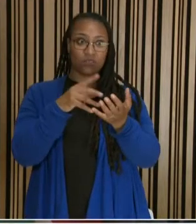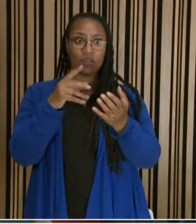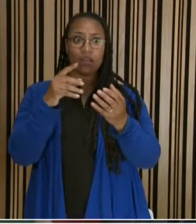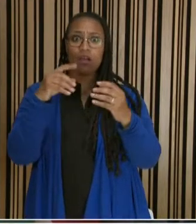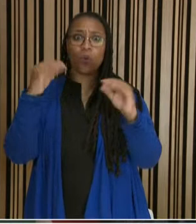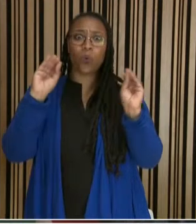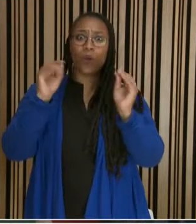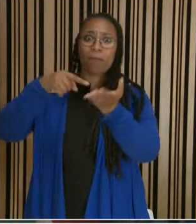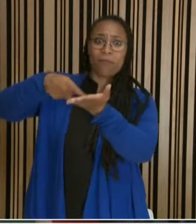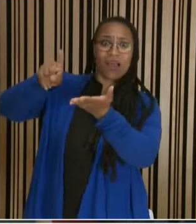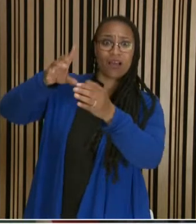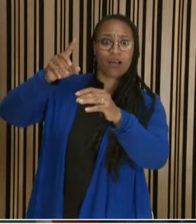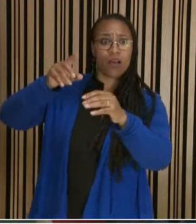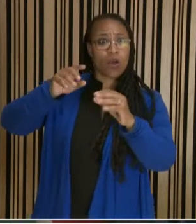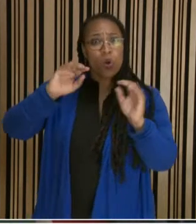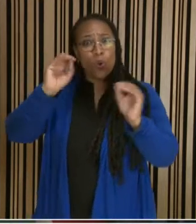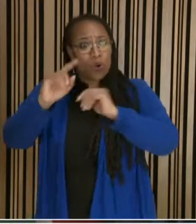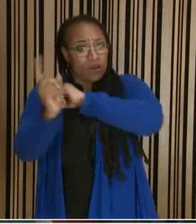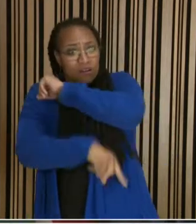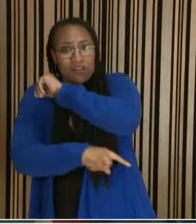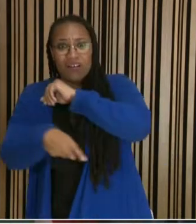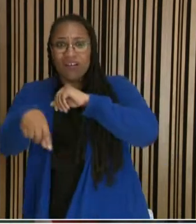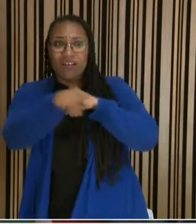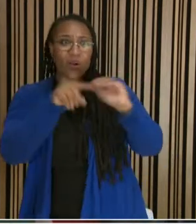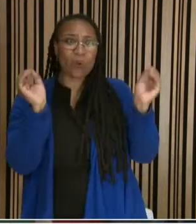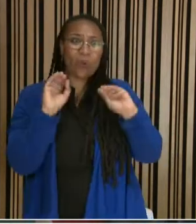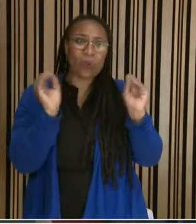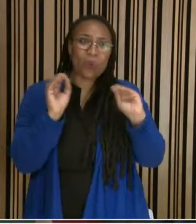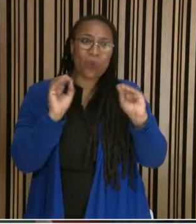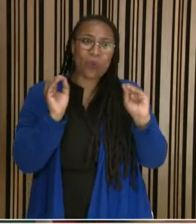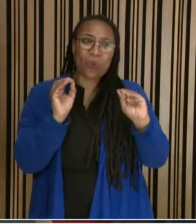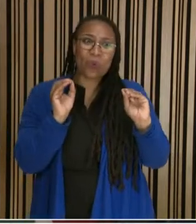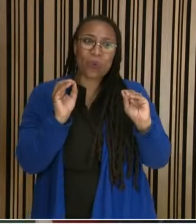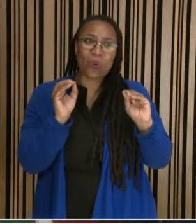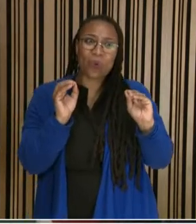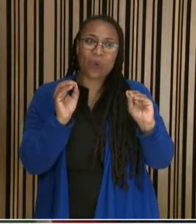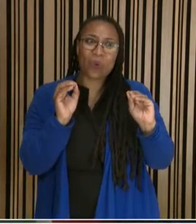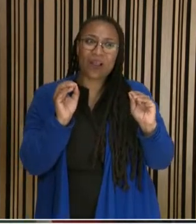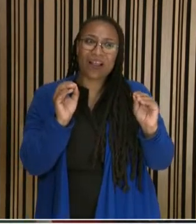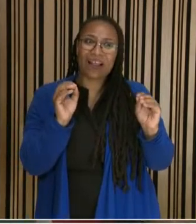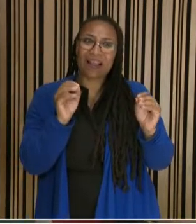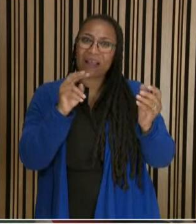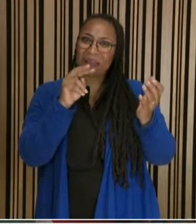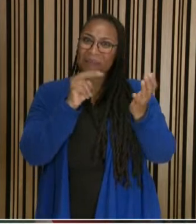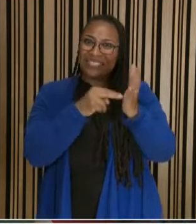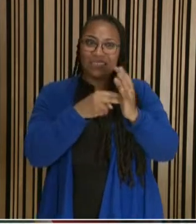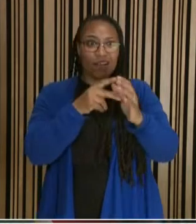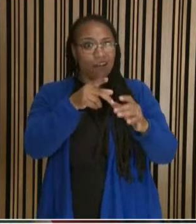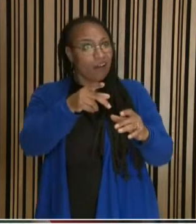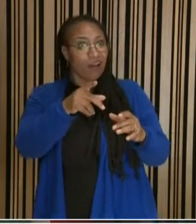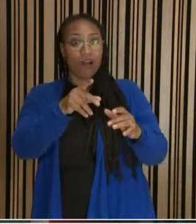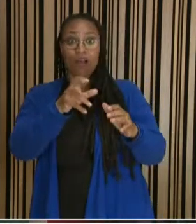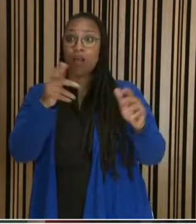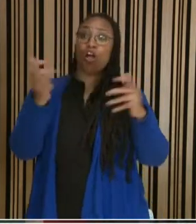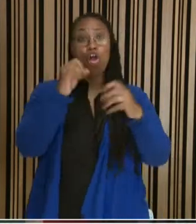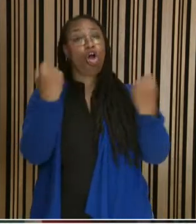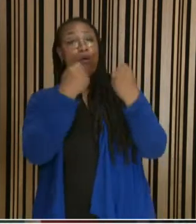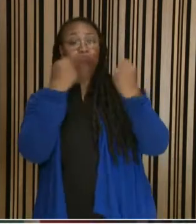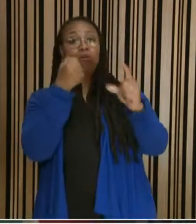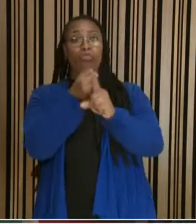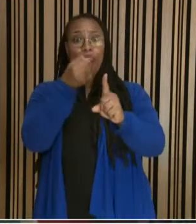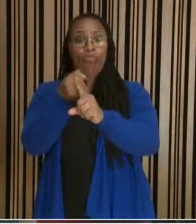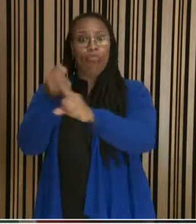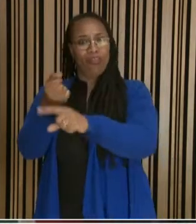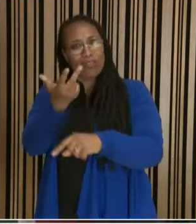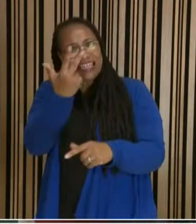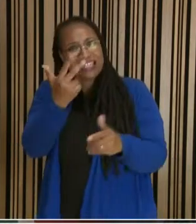driver killed 3 people. So that's, you know, so that's certainly not making the street safer. So what do you say, regardless of the revenue stream, just